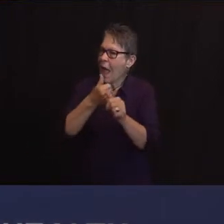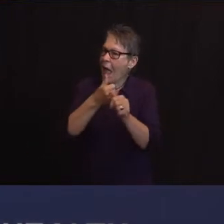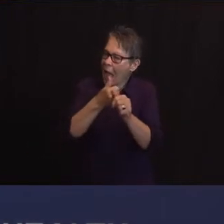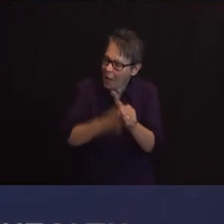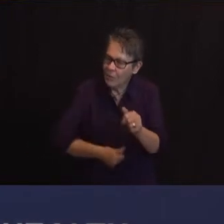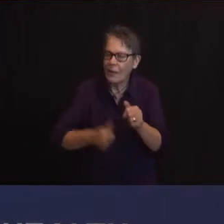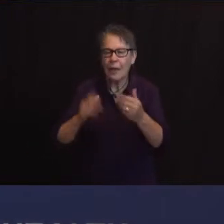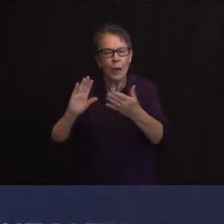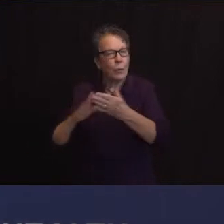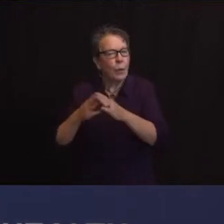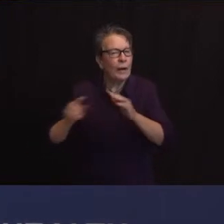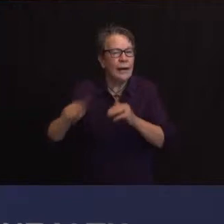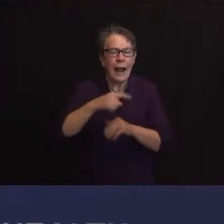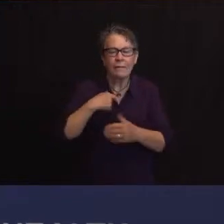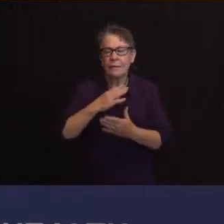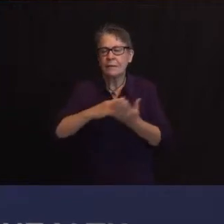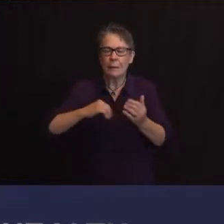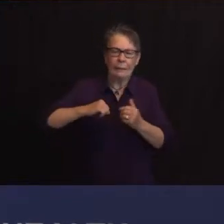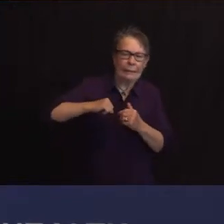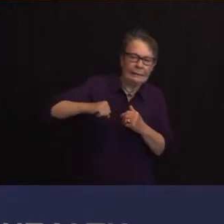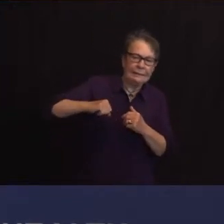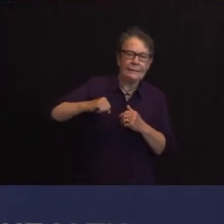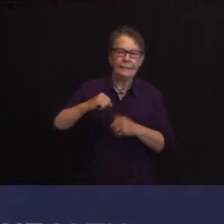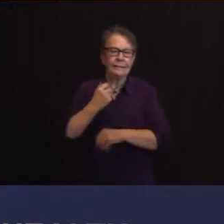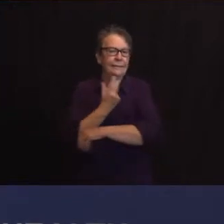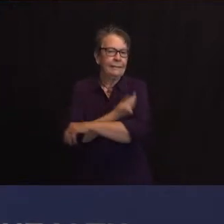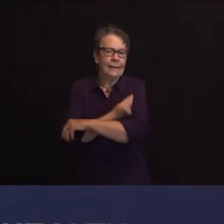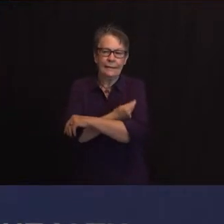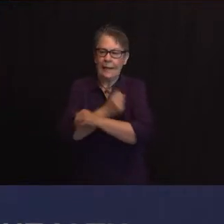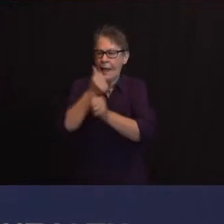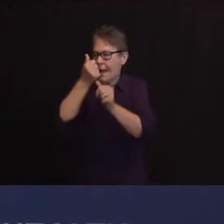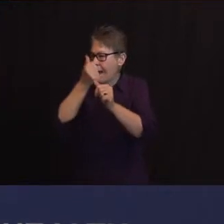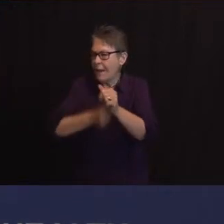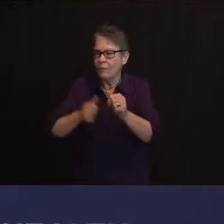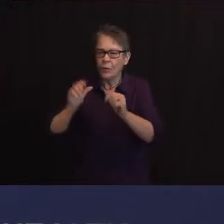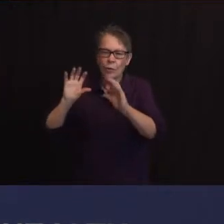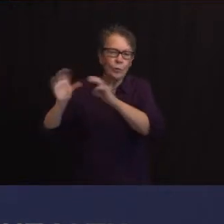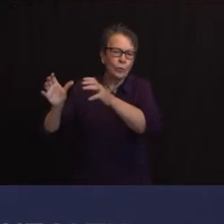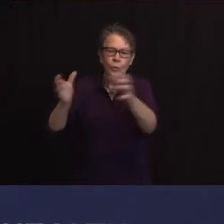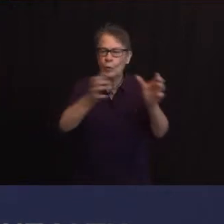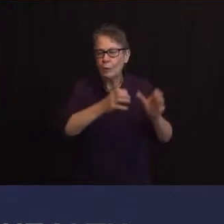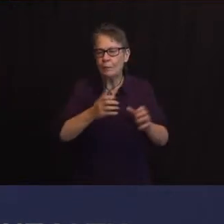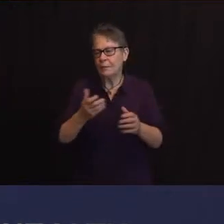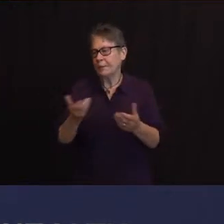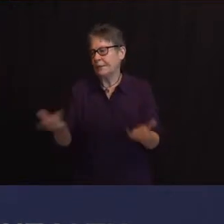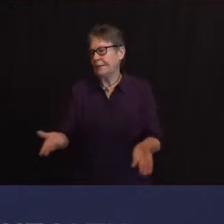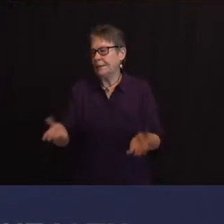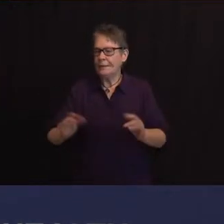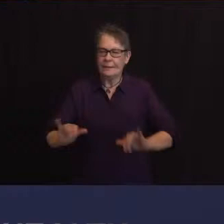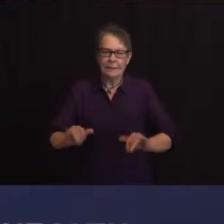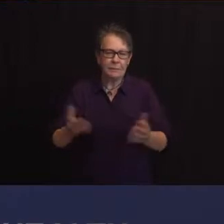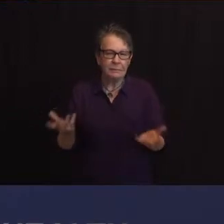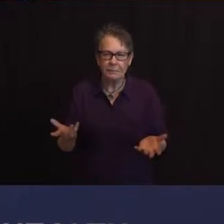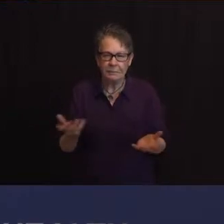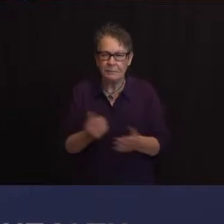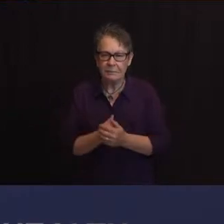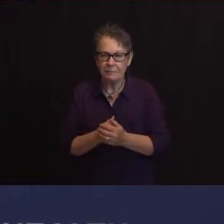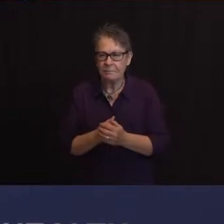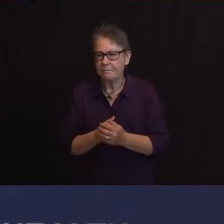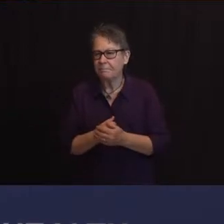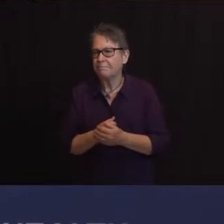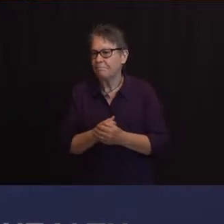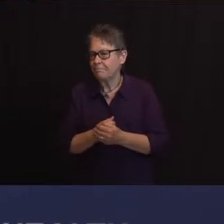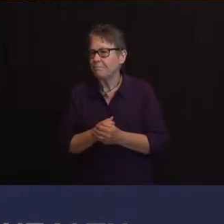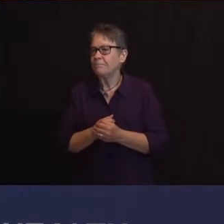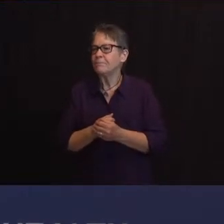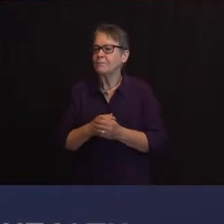were fearing. And I just know anecdotally that that's the case in law enforcement as well. That's the case we have heard in long-term care. We got to